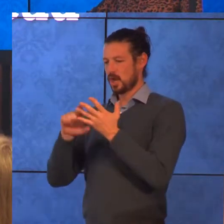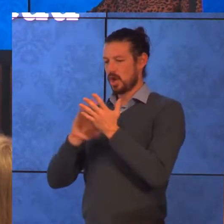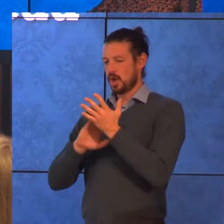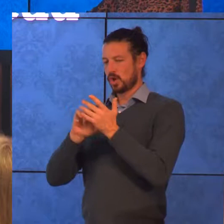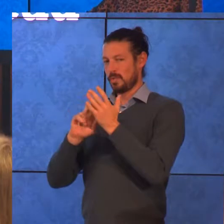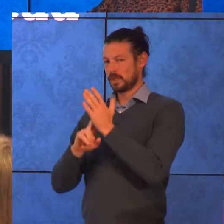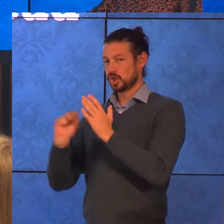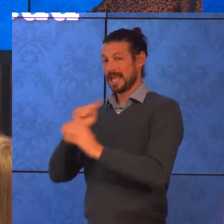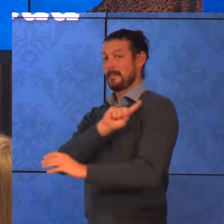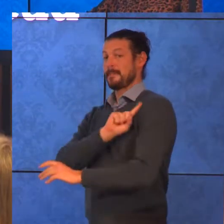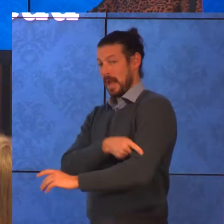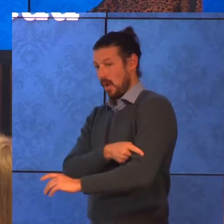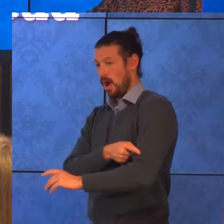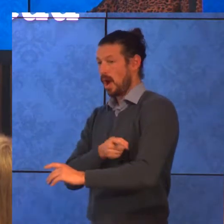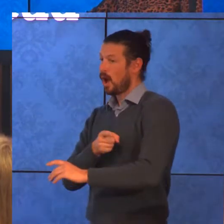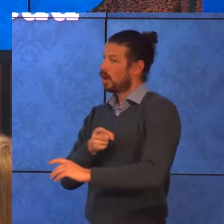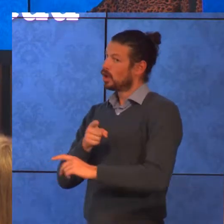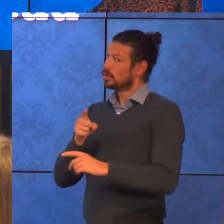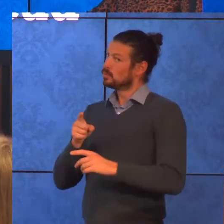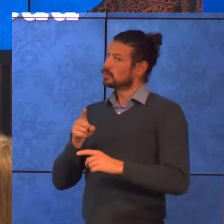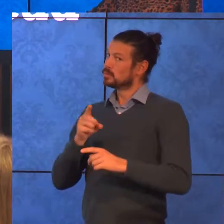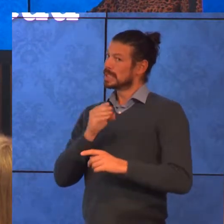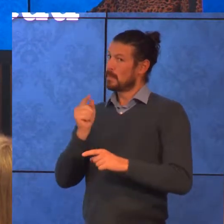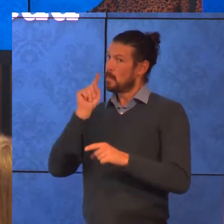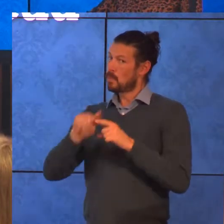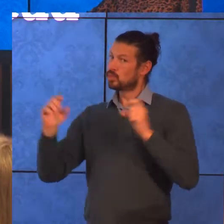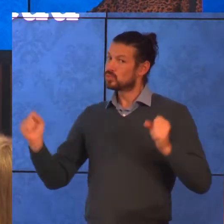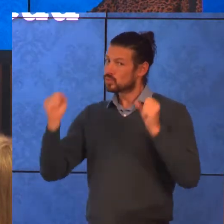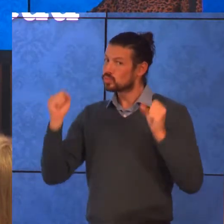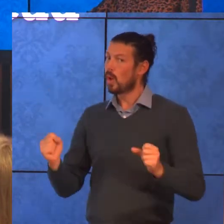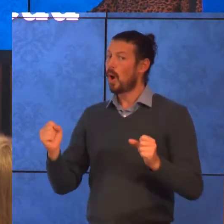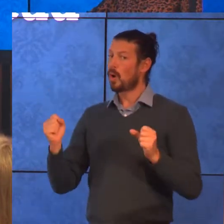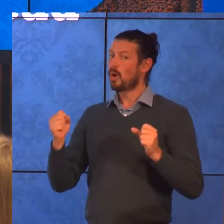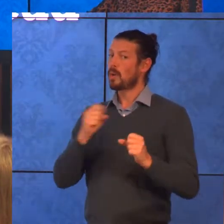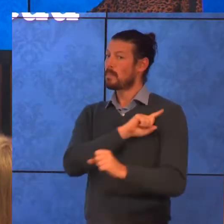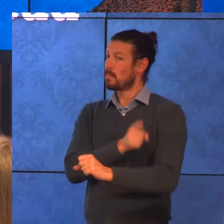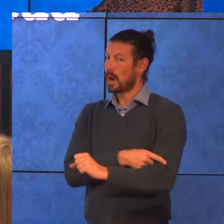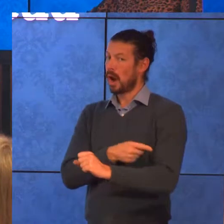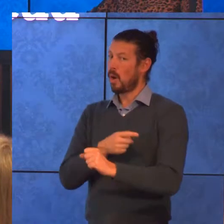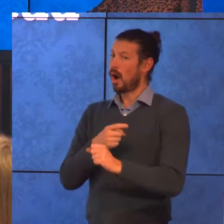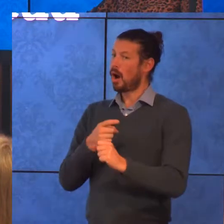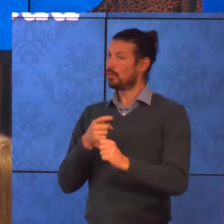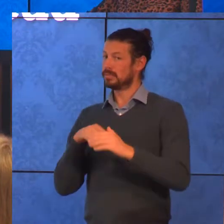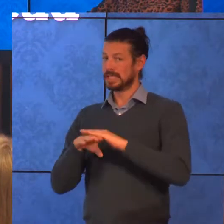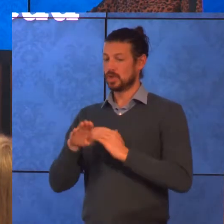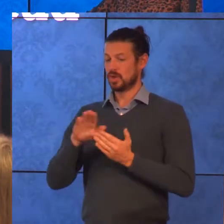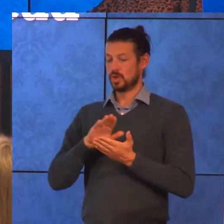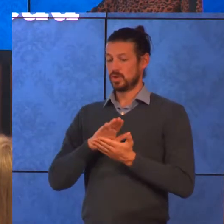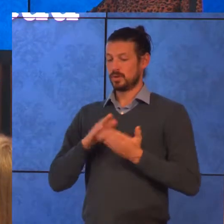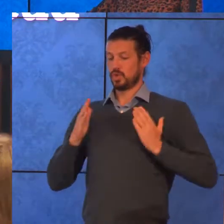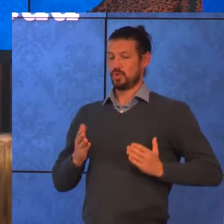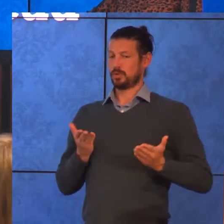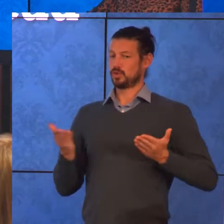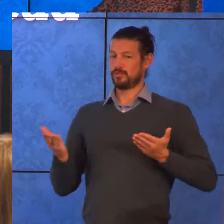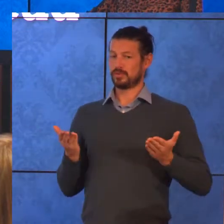given some of the strongest powers that have operated in a kind of human services